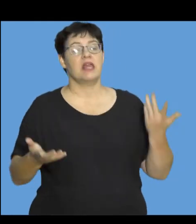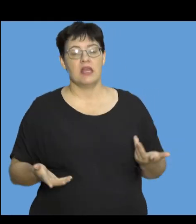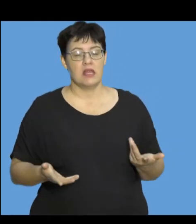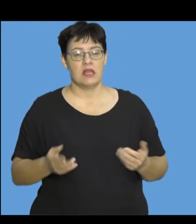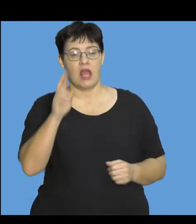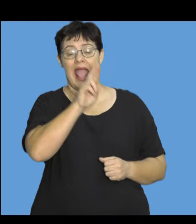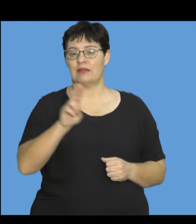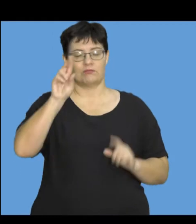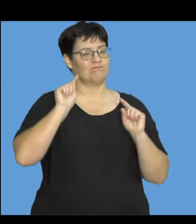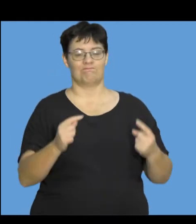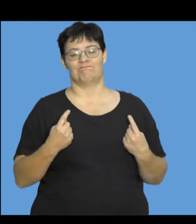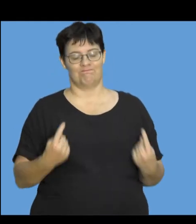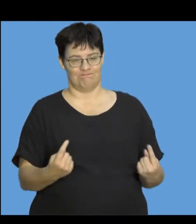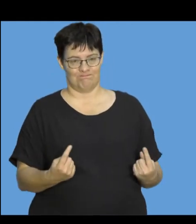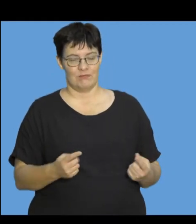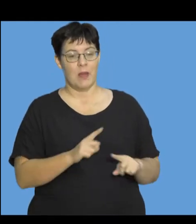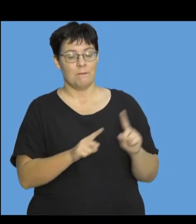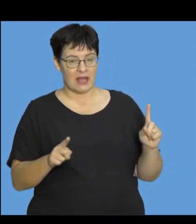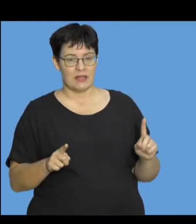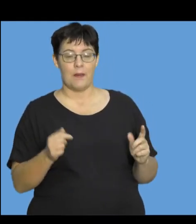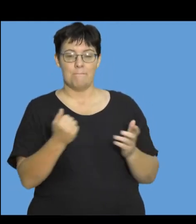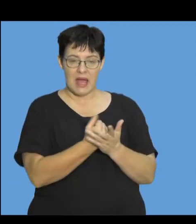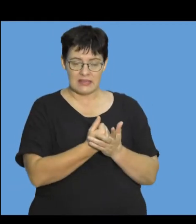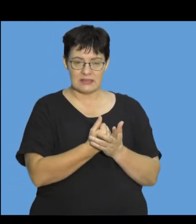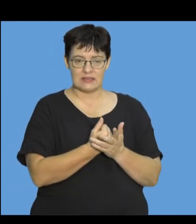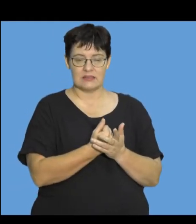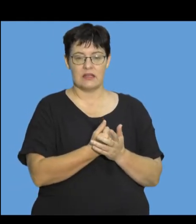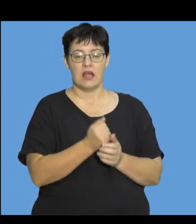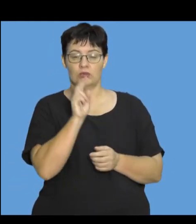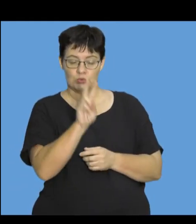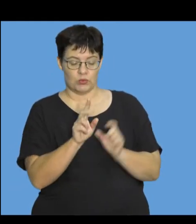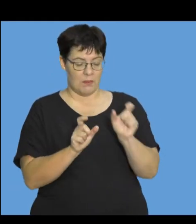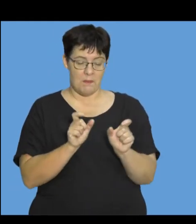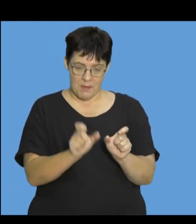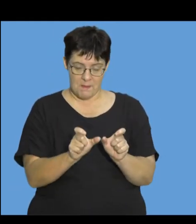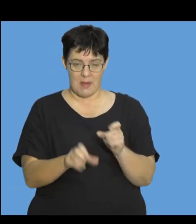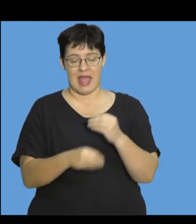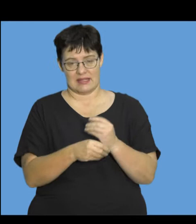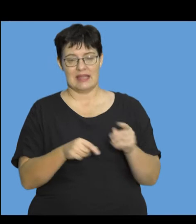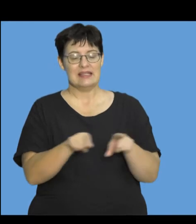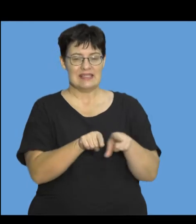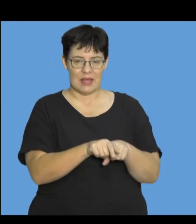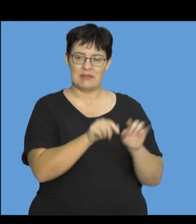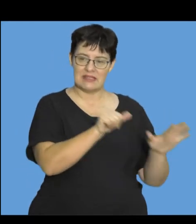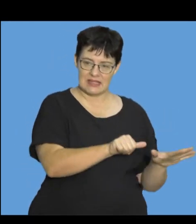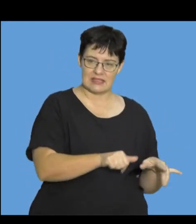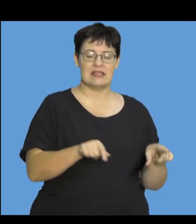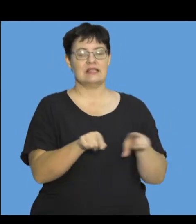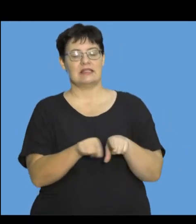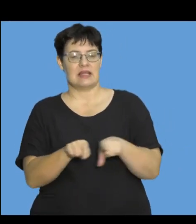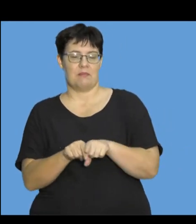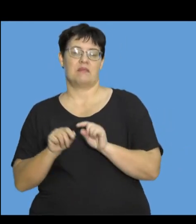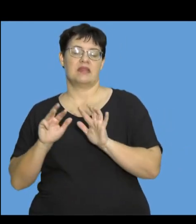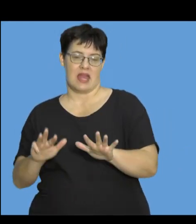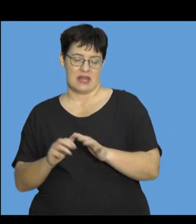to anything that is in exponential form unless it's a product of two terms. Similarly with the 6, similarly